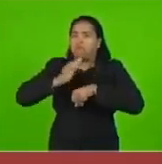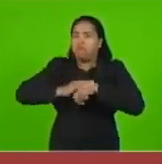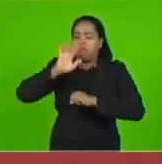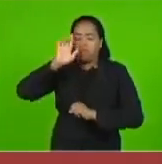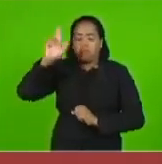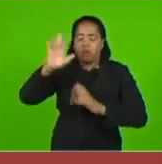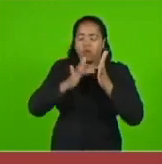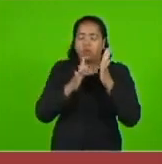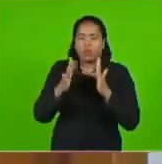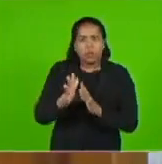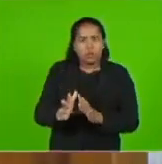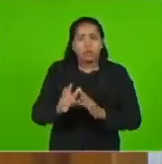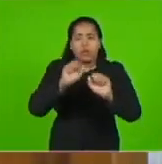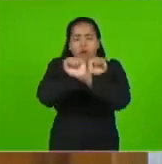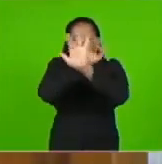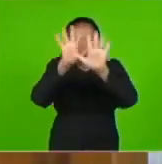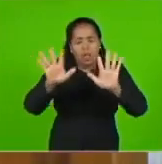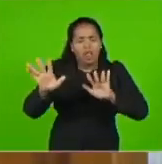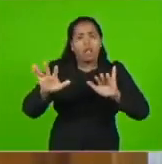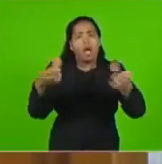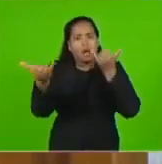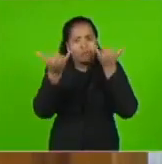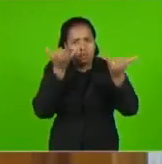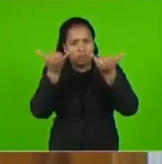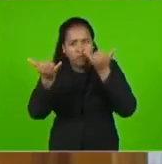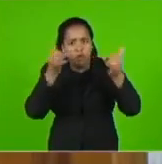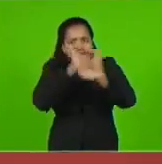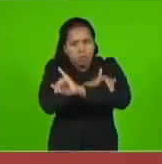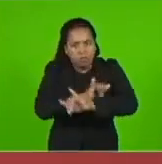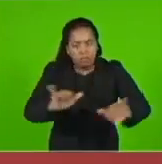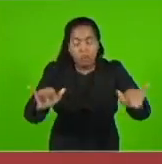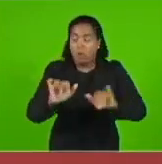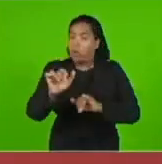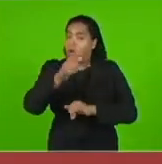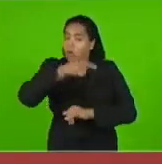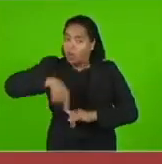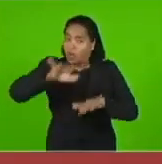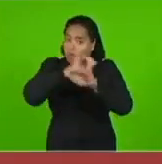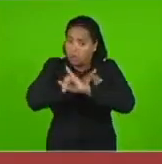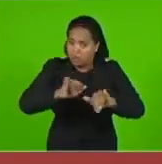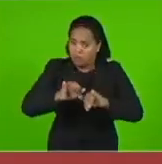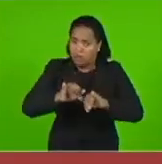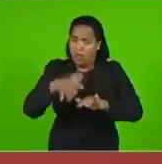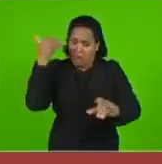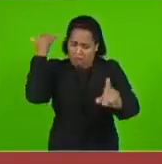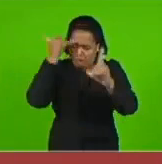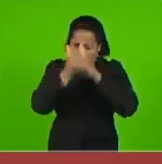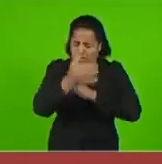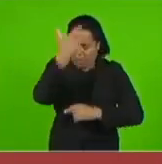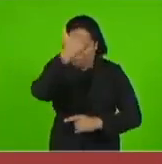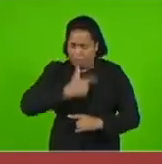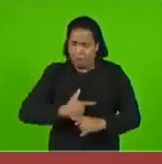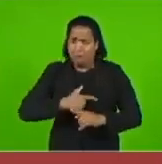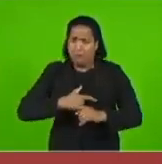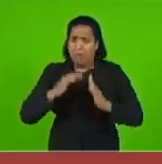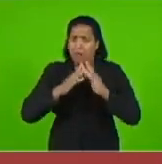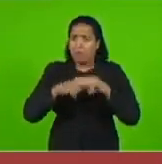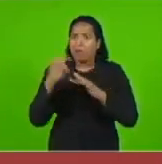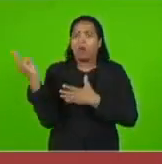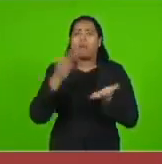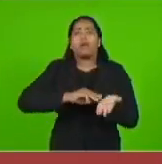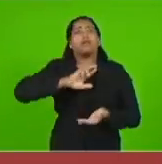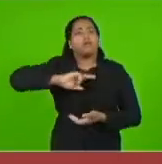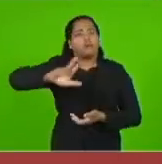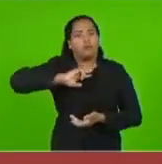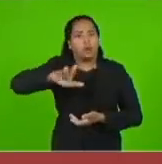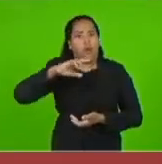was prophesied by the Lord Jesus. I want to say clearly to all the ones who are here, what we are saying is not something that was prophesied by me or by the Maranatha